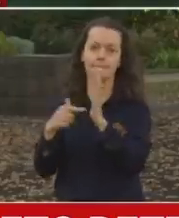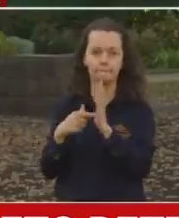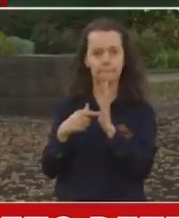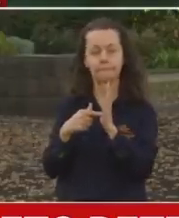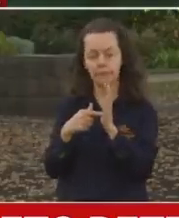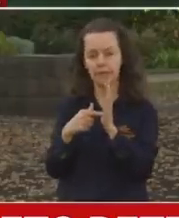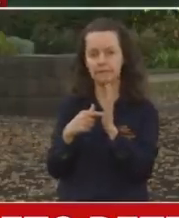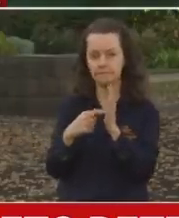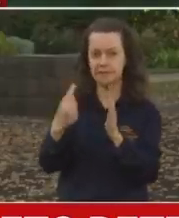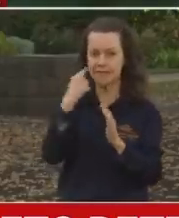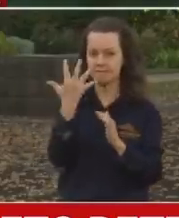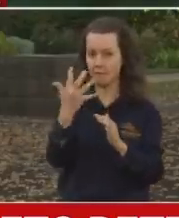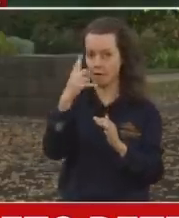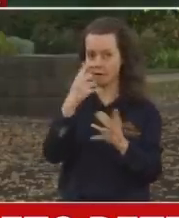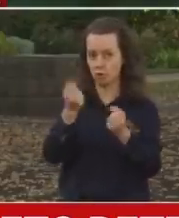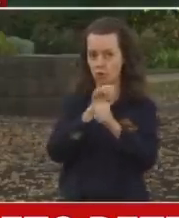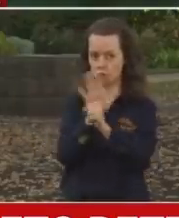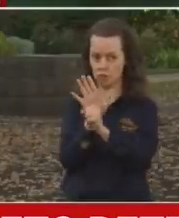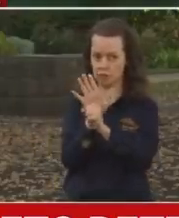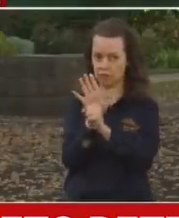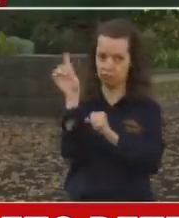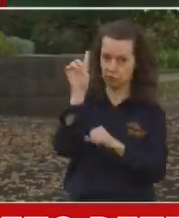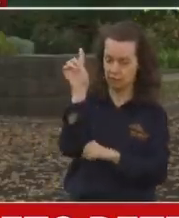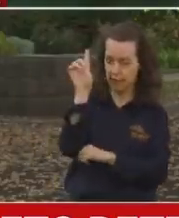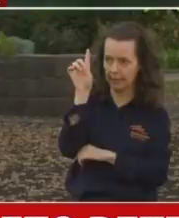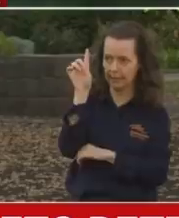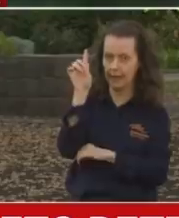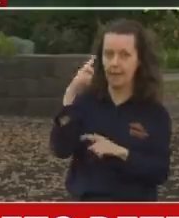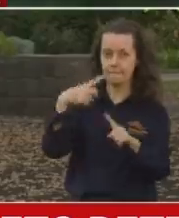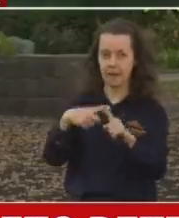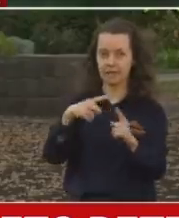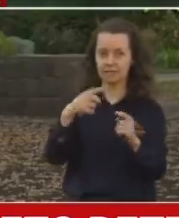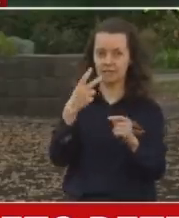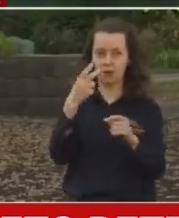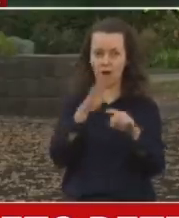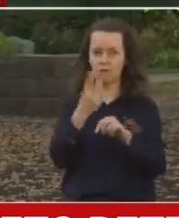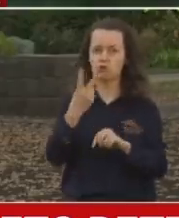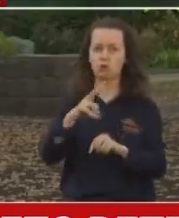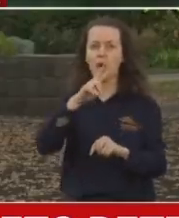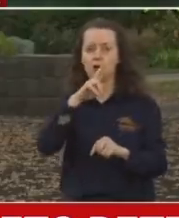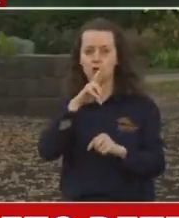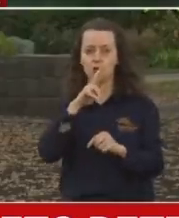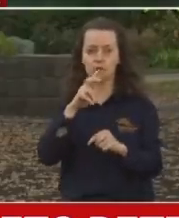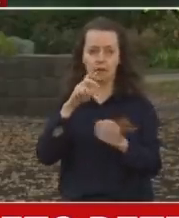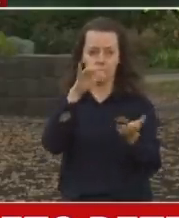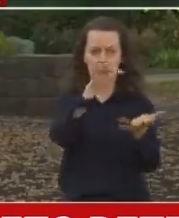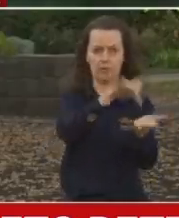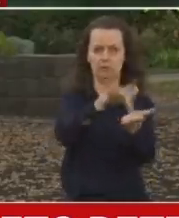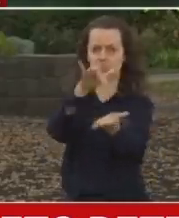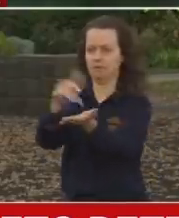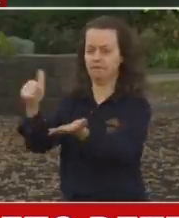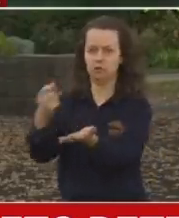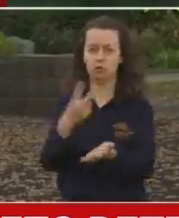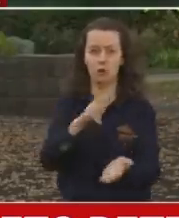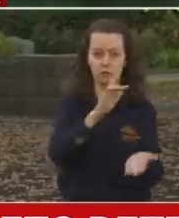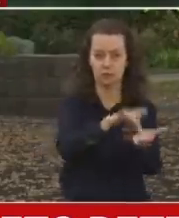now. Everyone's doing their very best that they can. The contact tracing team are doing a brilliant job. But right now, it is neck and